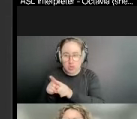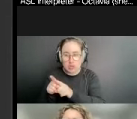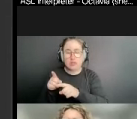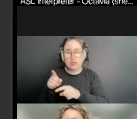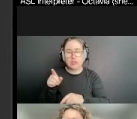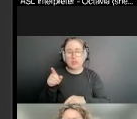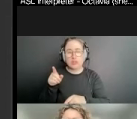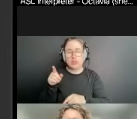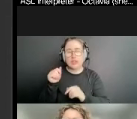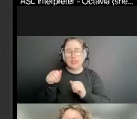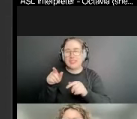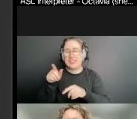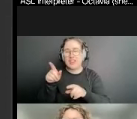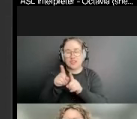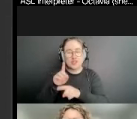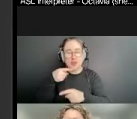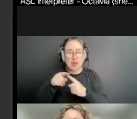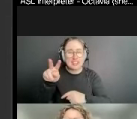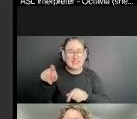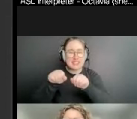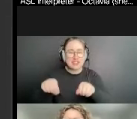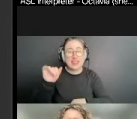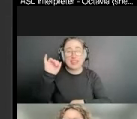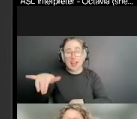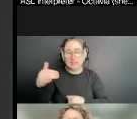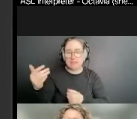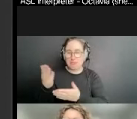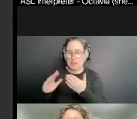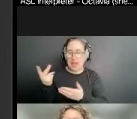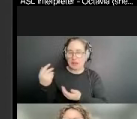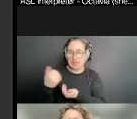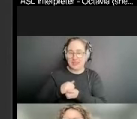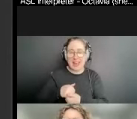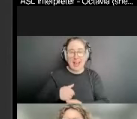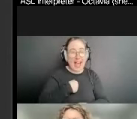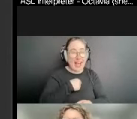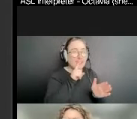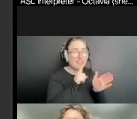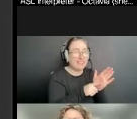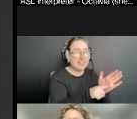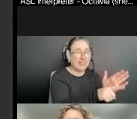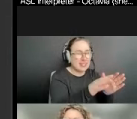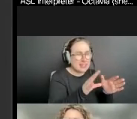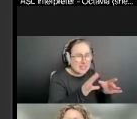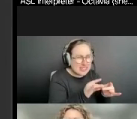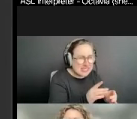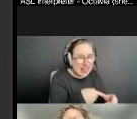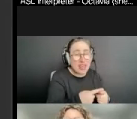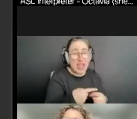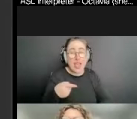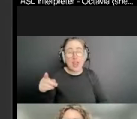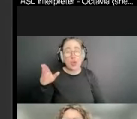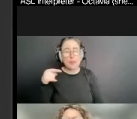station. This is part of our collective project together. Is like, I go deep onto something and then Hubert unveils an entirely new side of